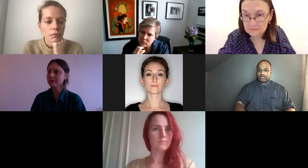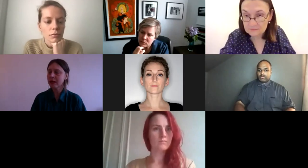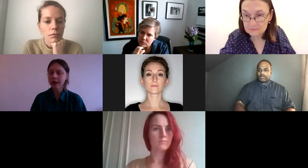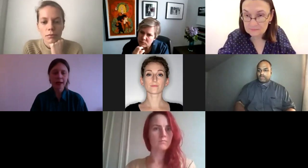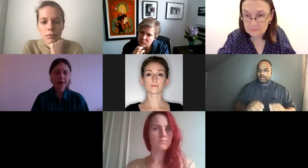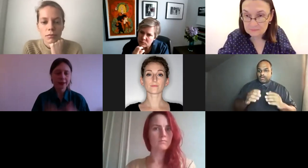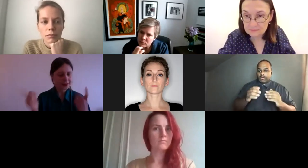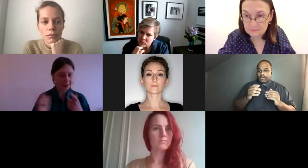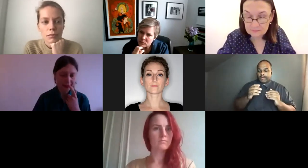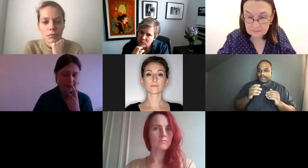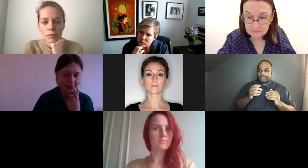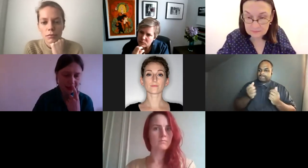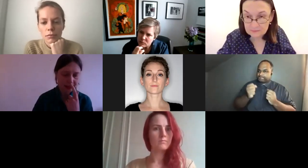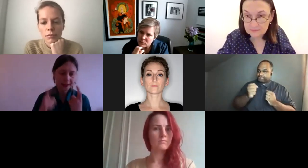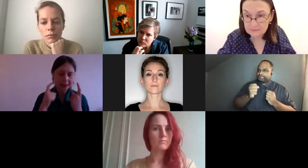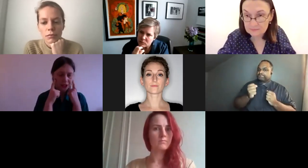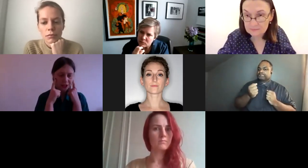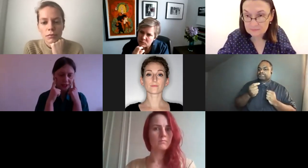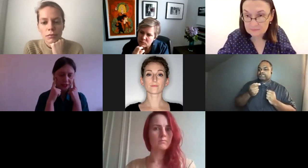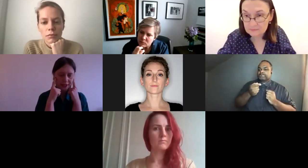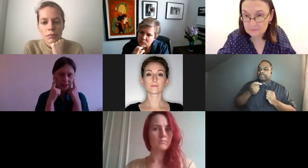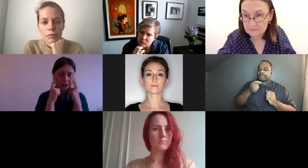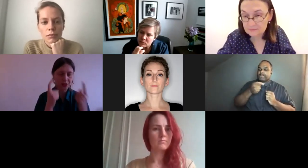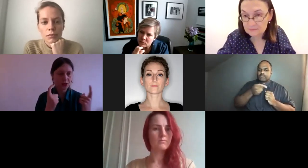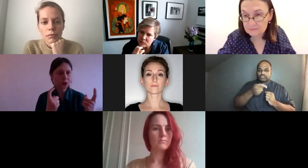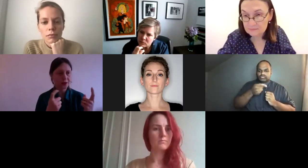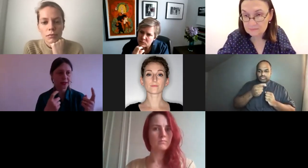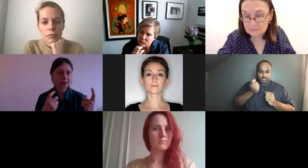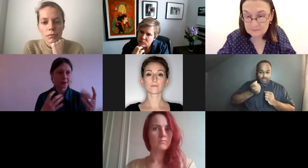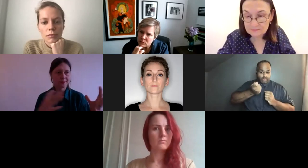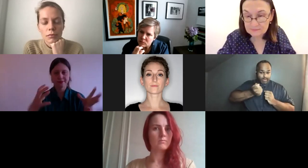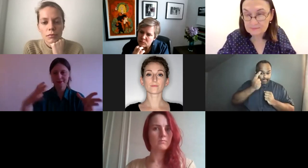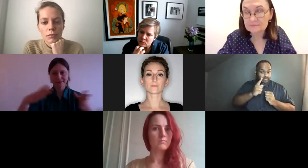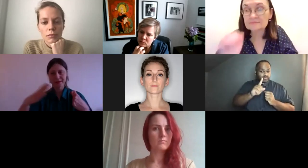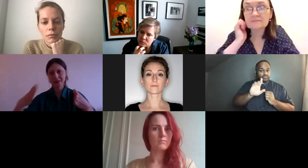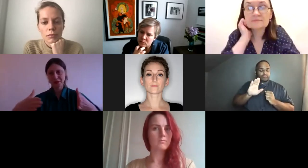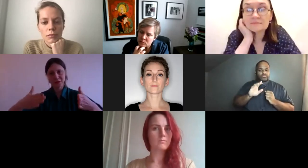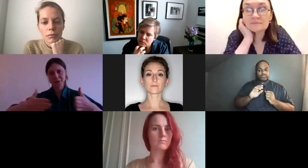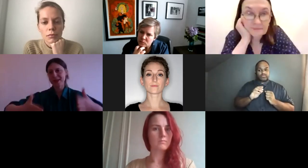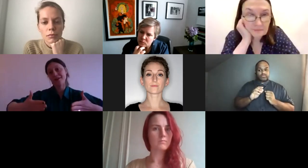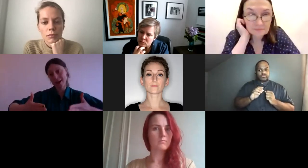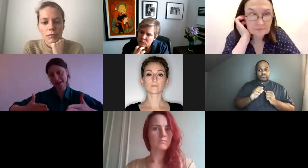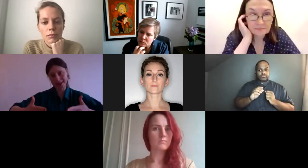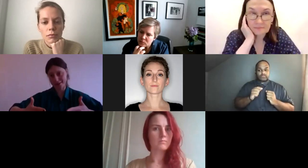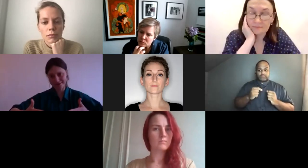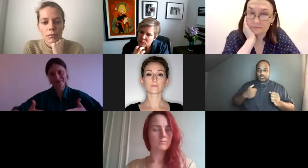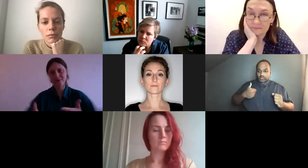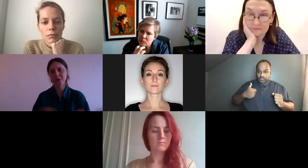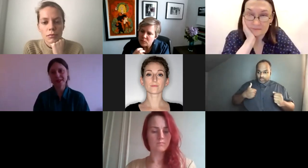she understood that we are